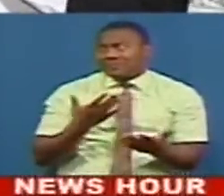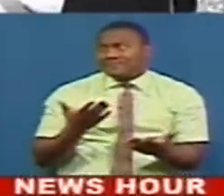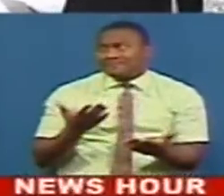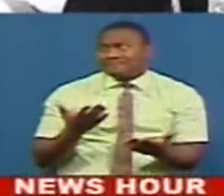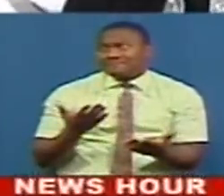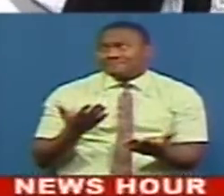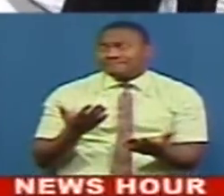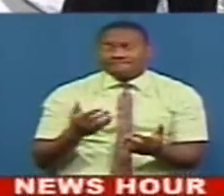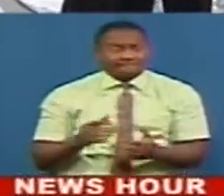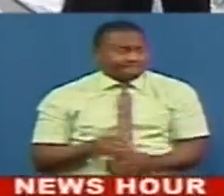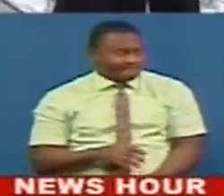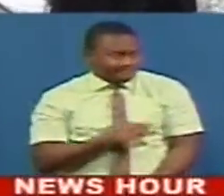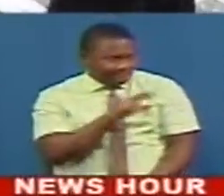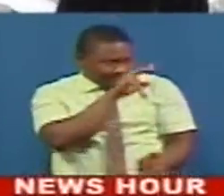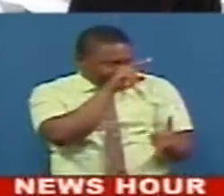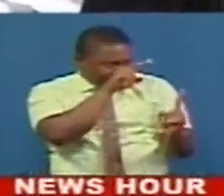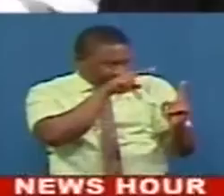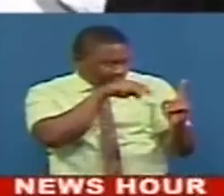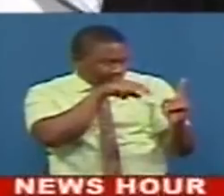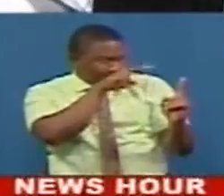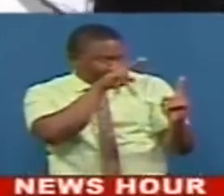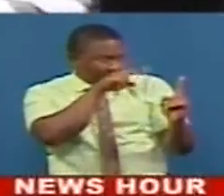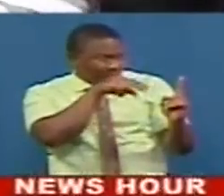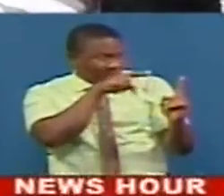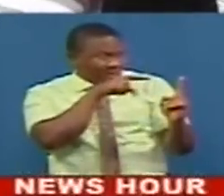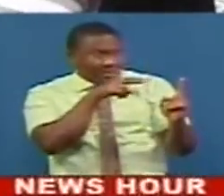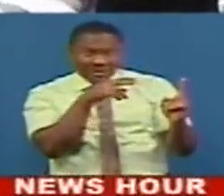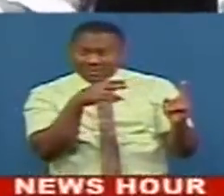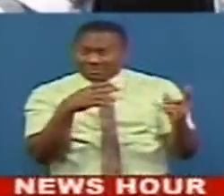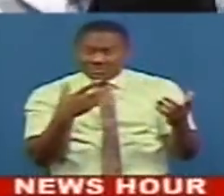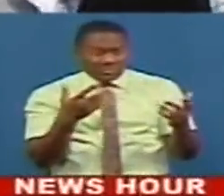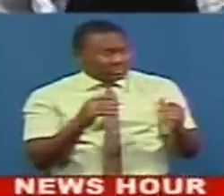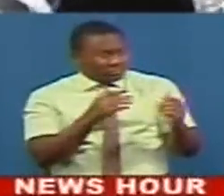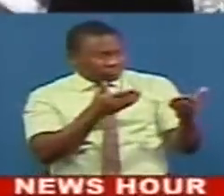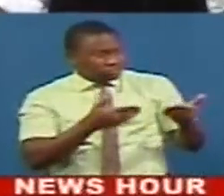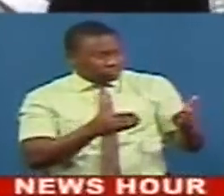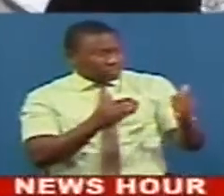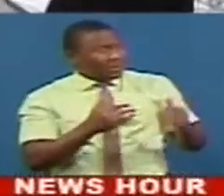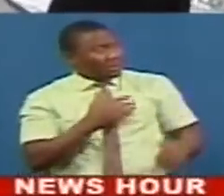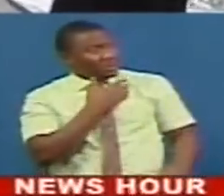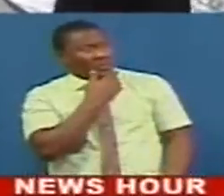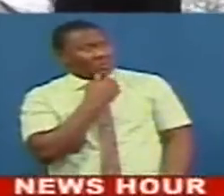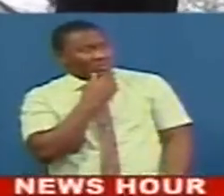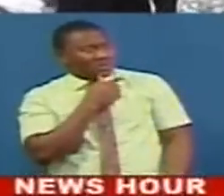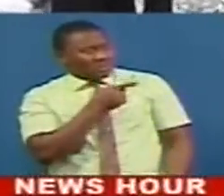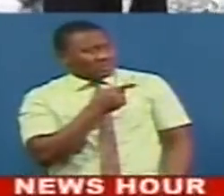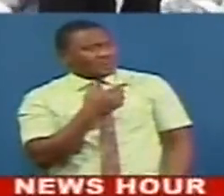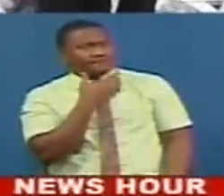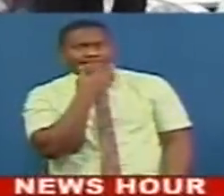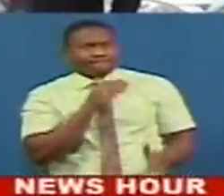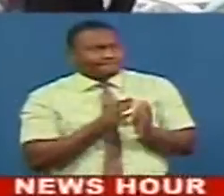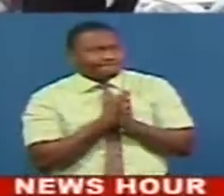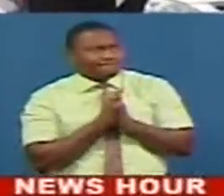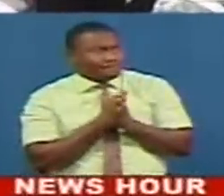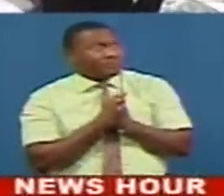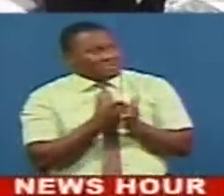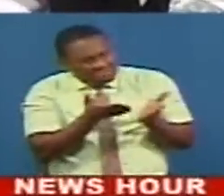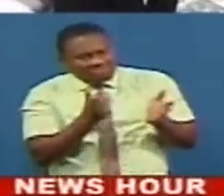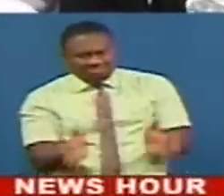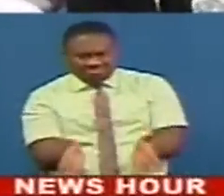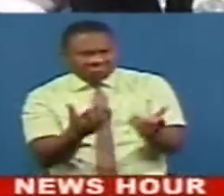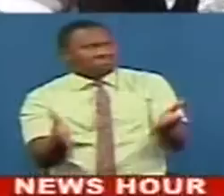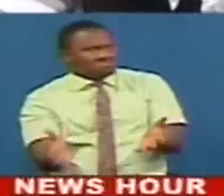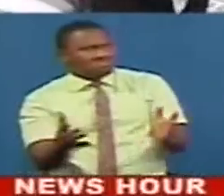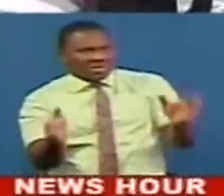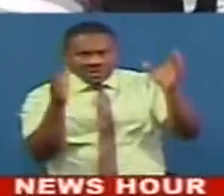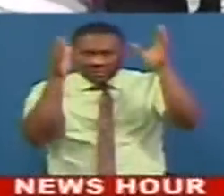thing. So I looked at her, and the way she was introducing herself to me, I got interested. I said, carry the